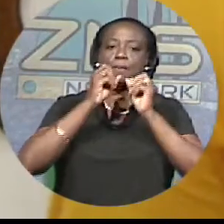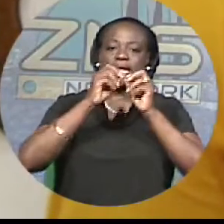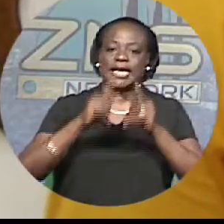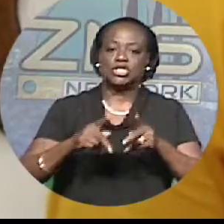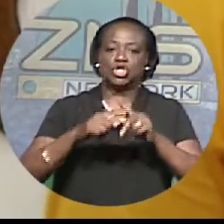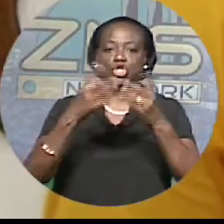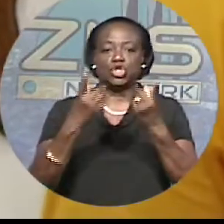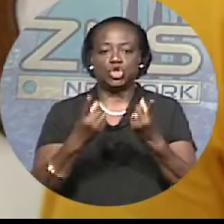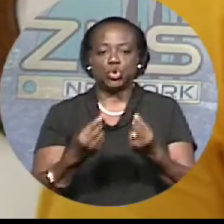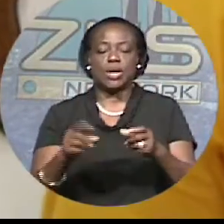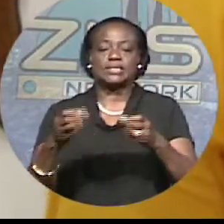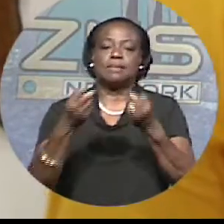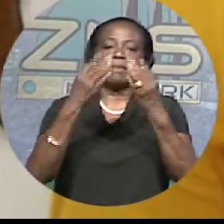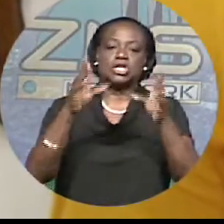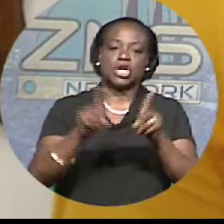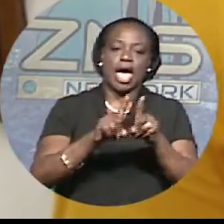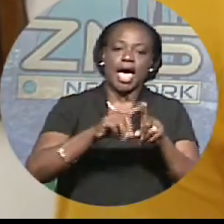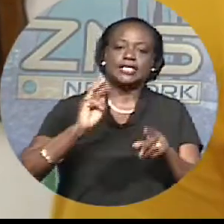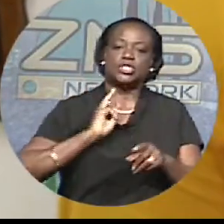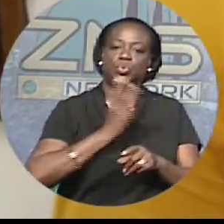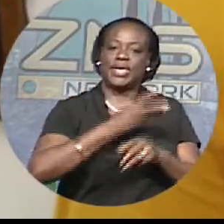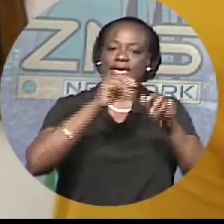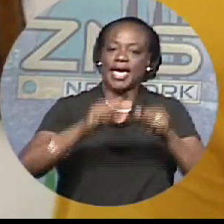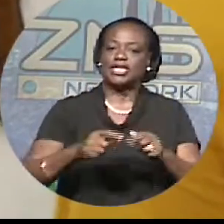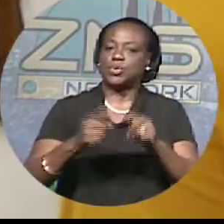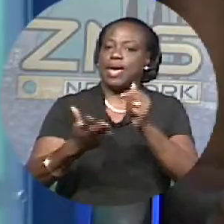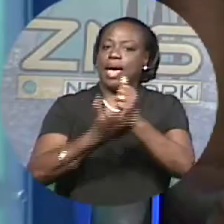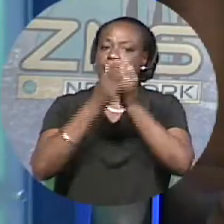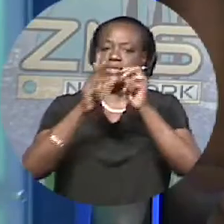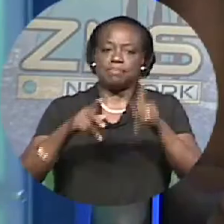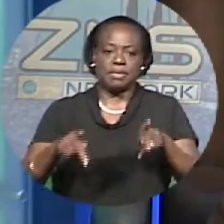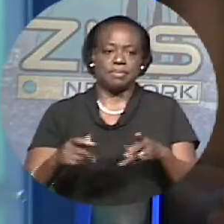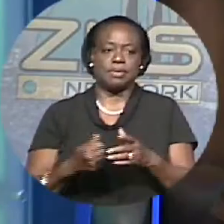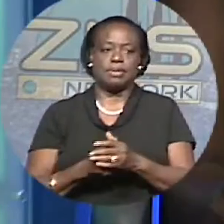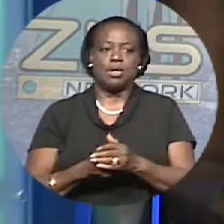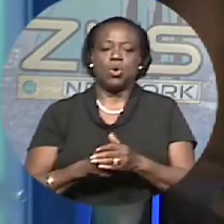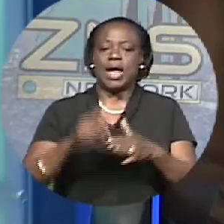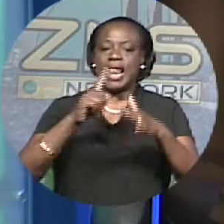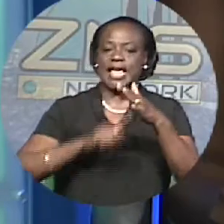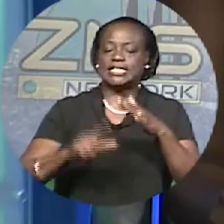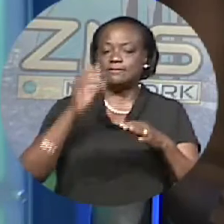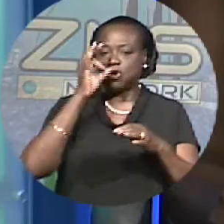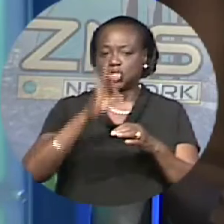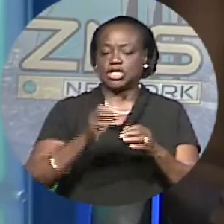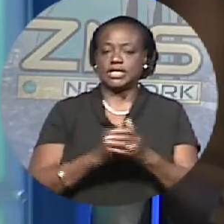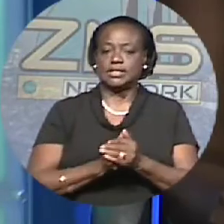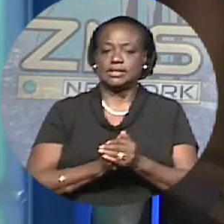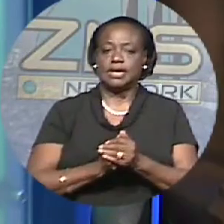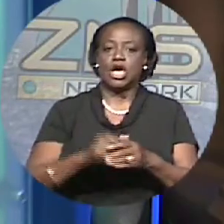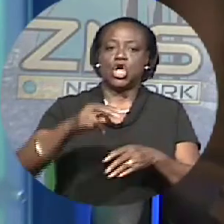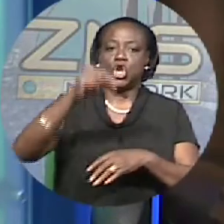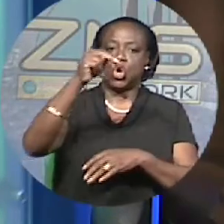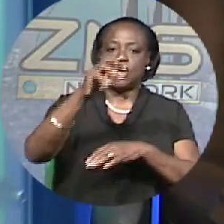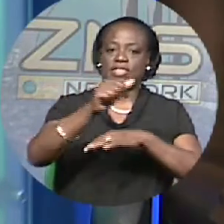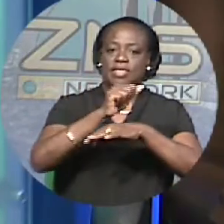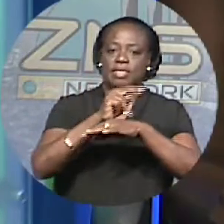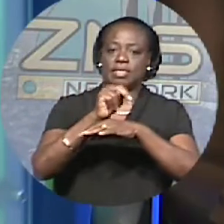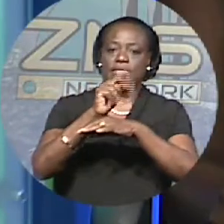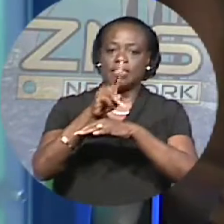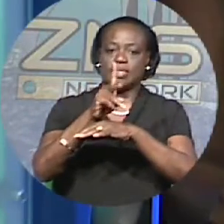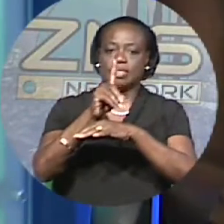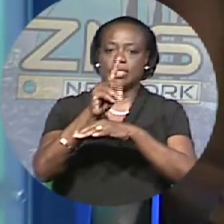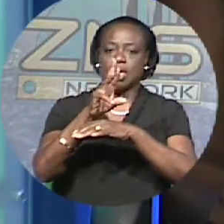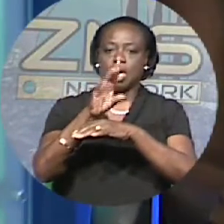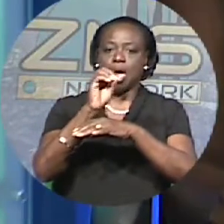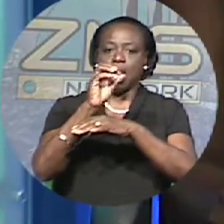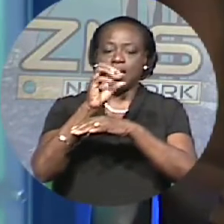as much as we can do to help those who are less fortunate. Over in North Andros, the Member of Parliament, the Honorable Dr. Perry